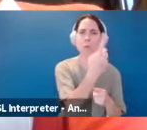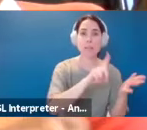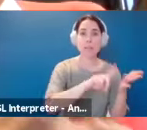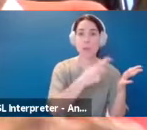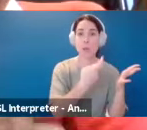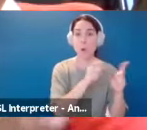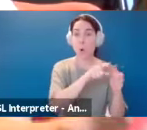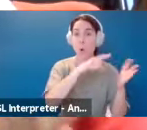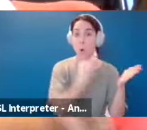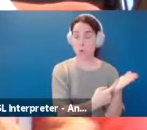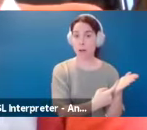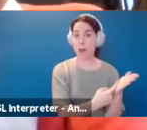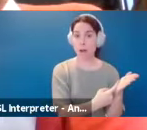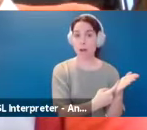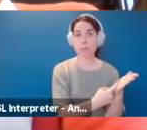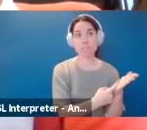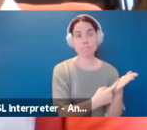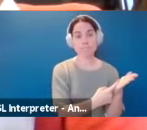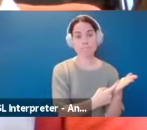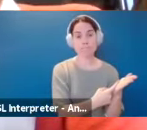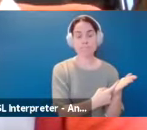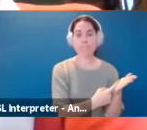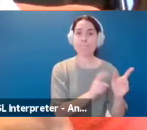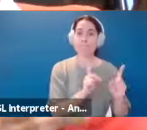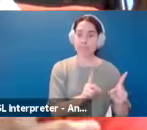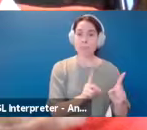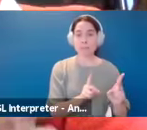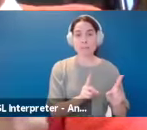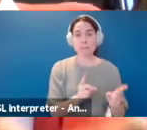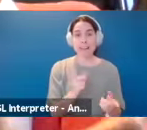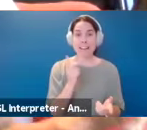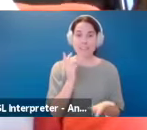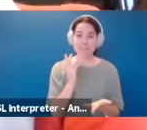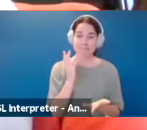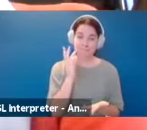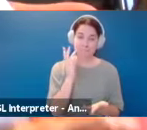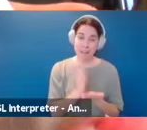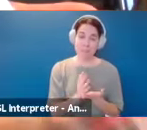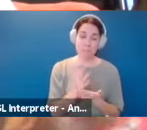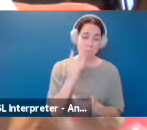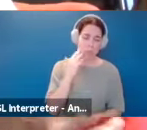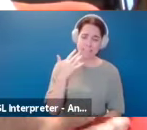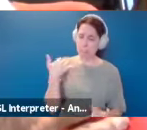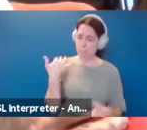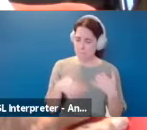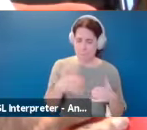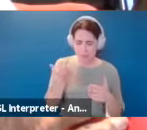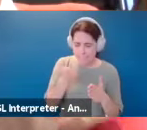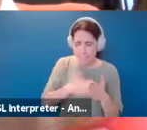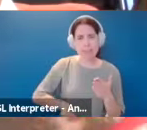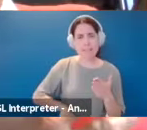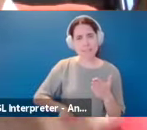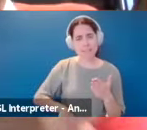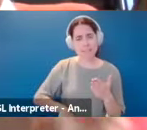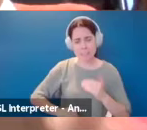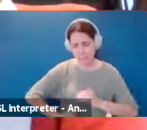when there's a painful experience that has built up over a long time and you've been trying to express that and your sense is it either hasn't